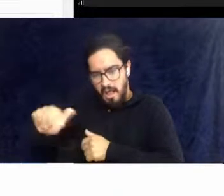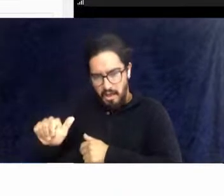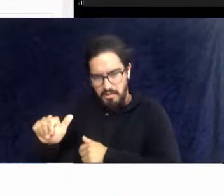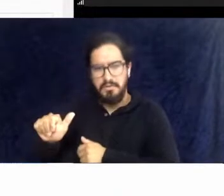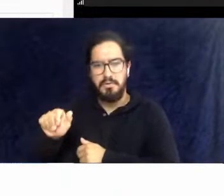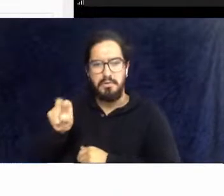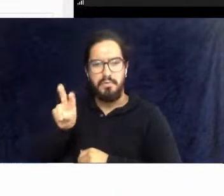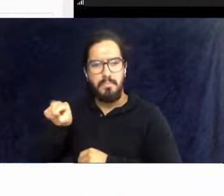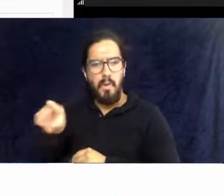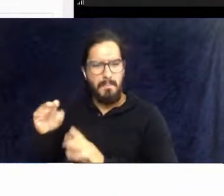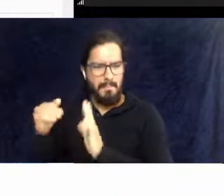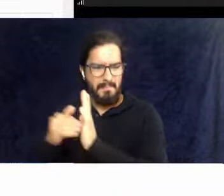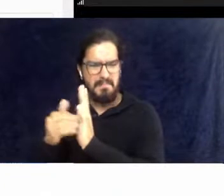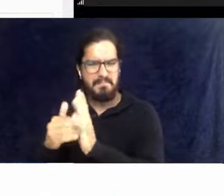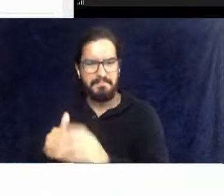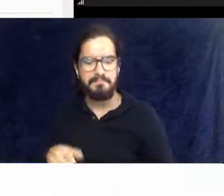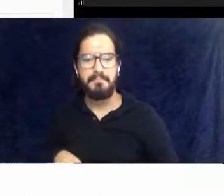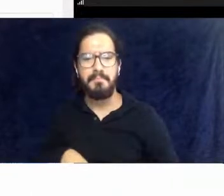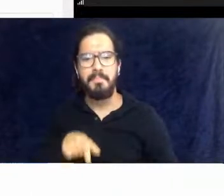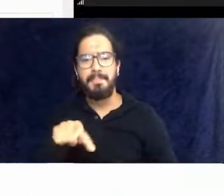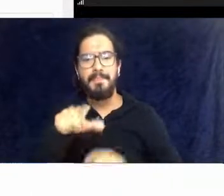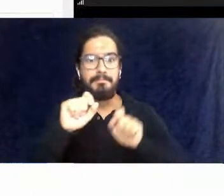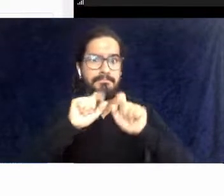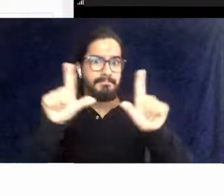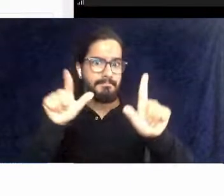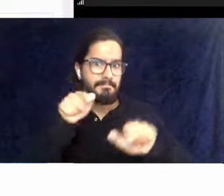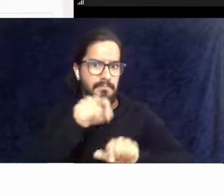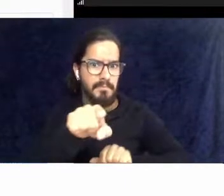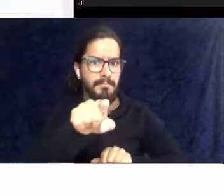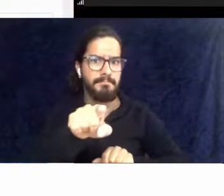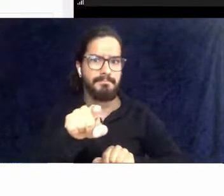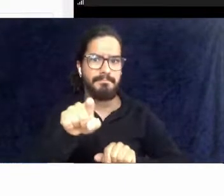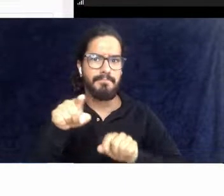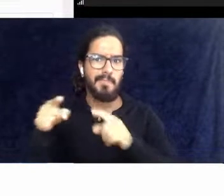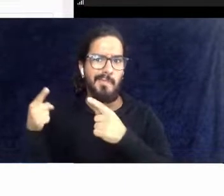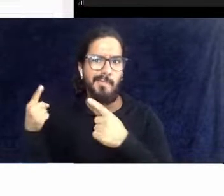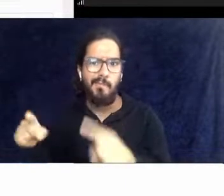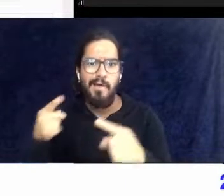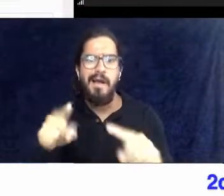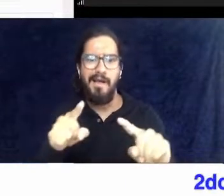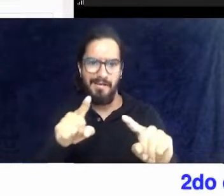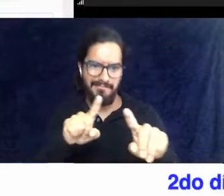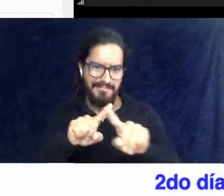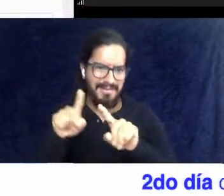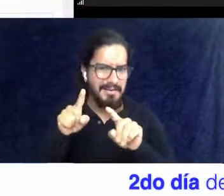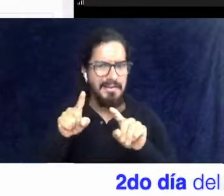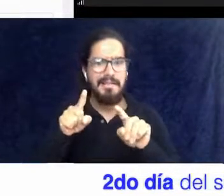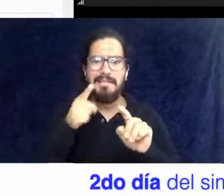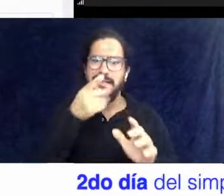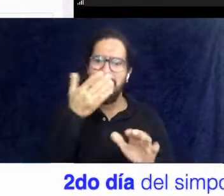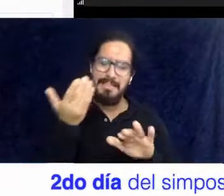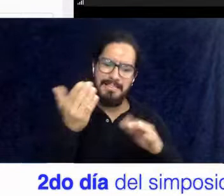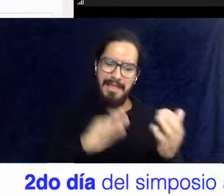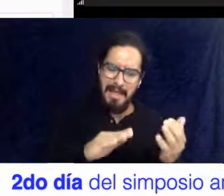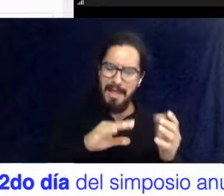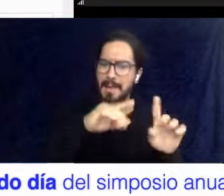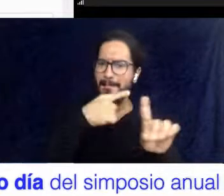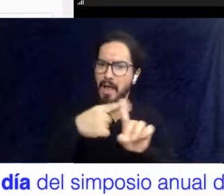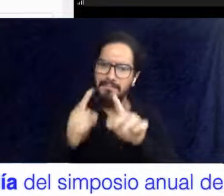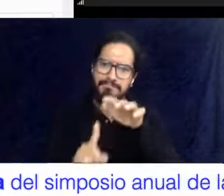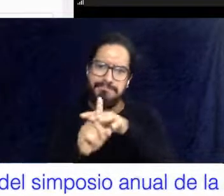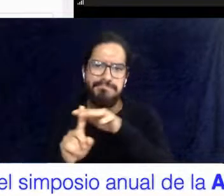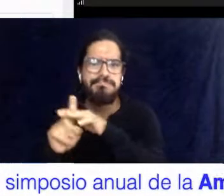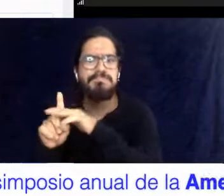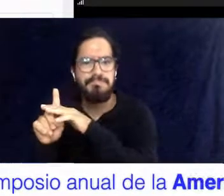This slide just shows what is happening. The bars are the cases, the lines, the death. And the main thing here is to note